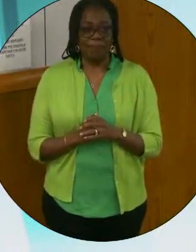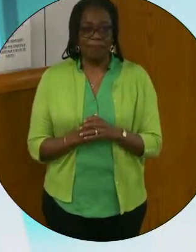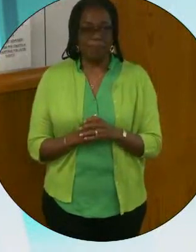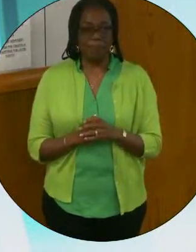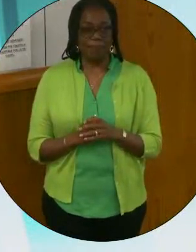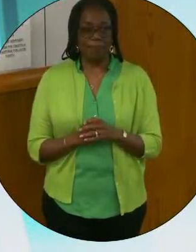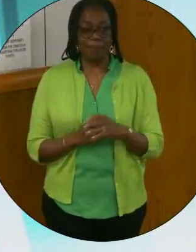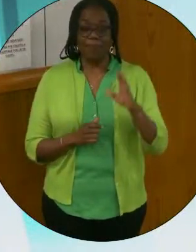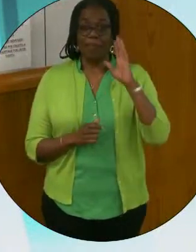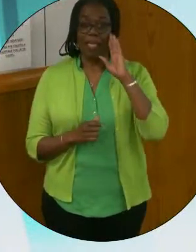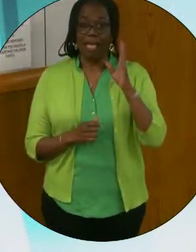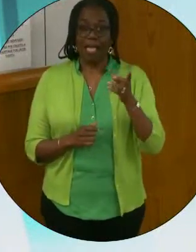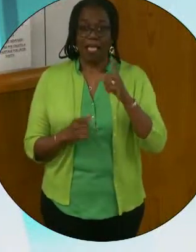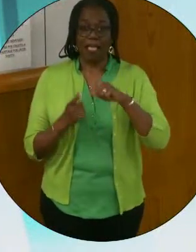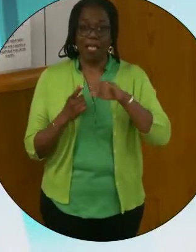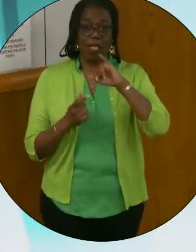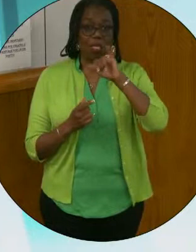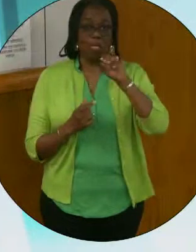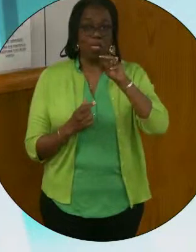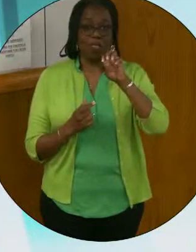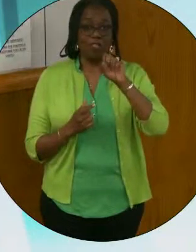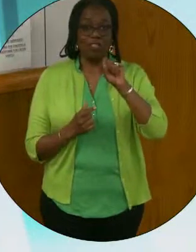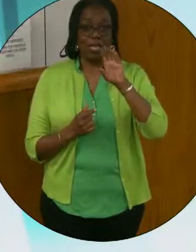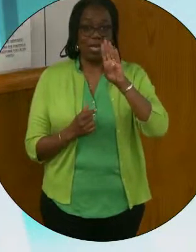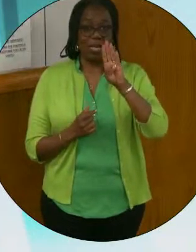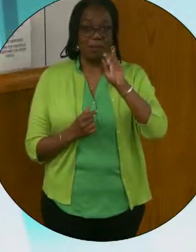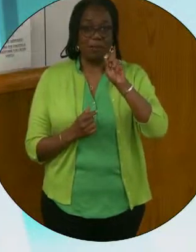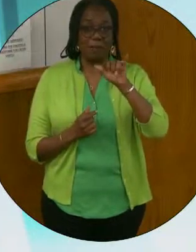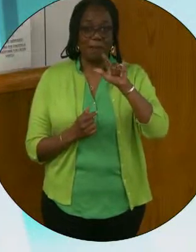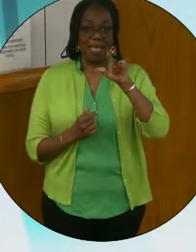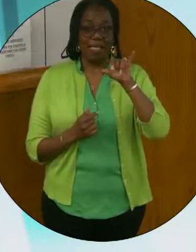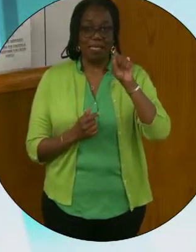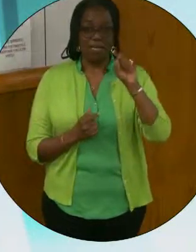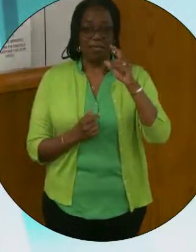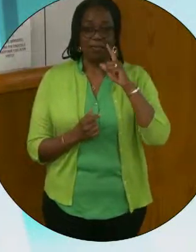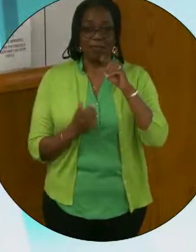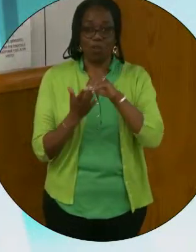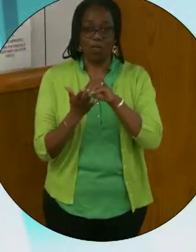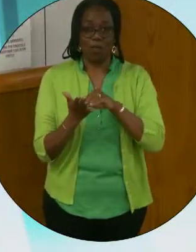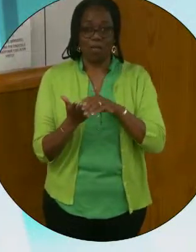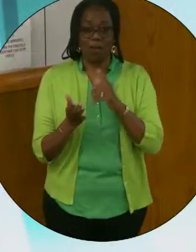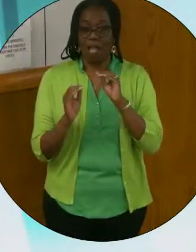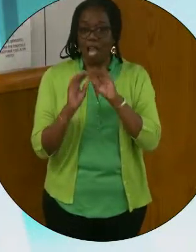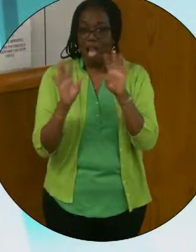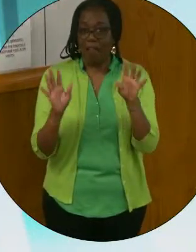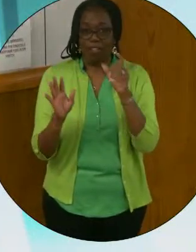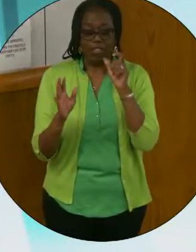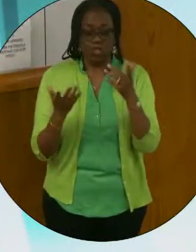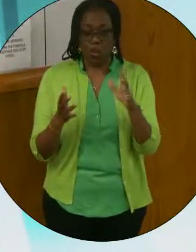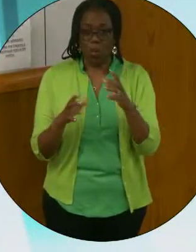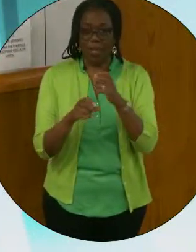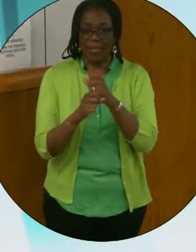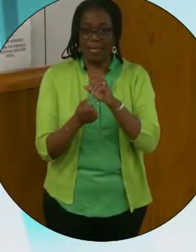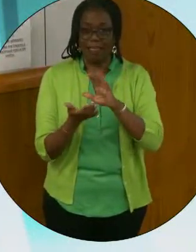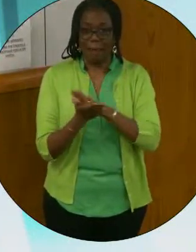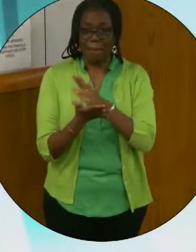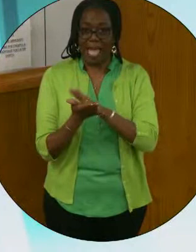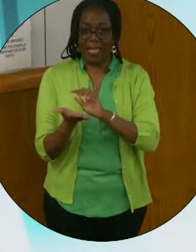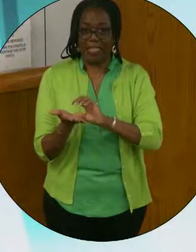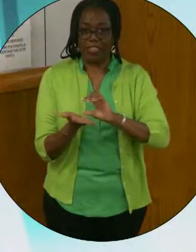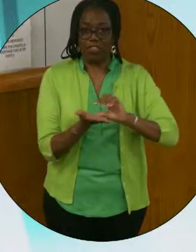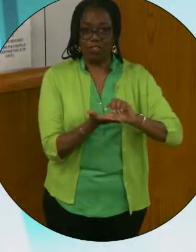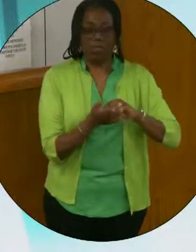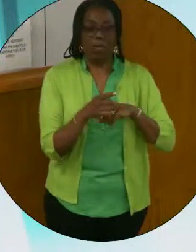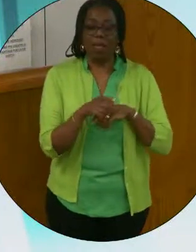Welcome. Hi, James Bayless for the record. So obviously you're not going to get the packet. You don't want to get up, so that's fine.